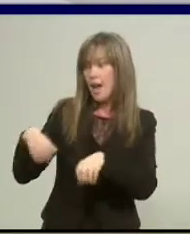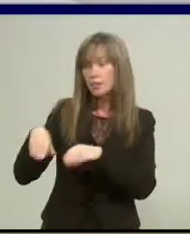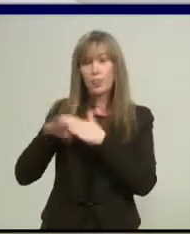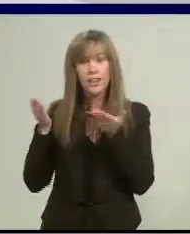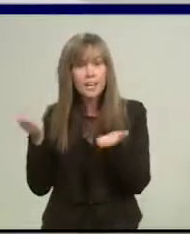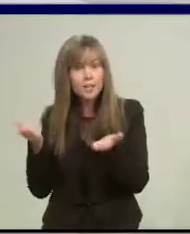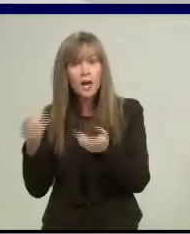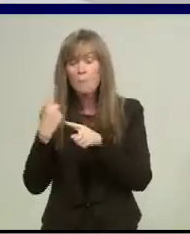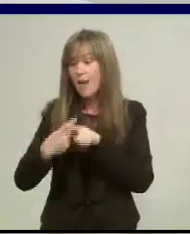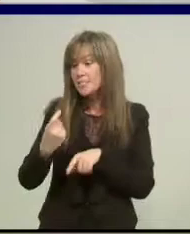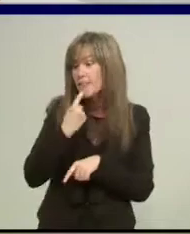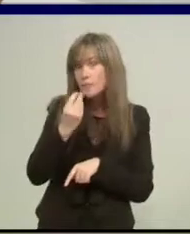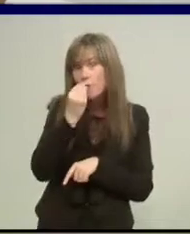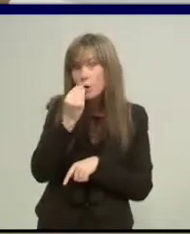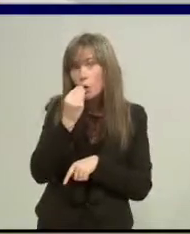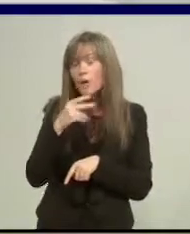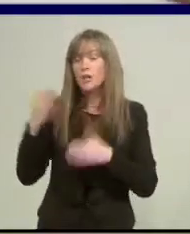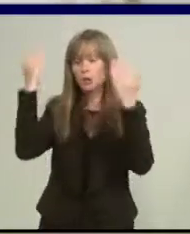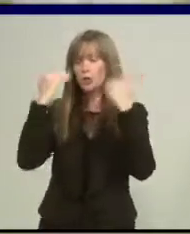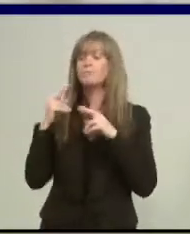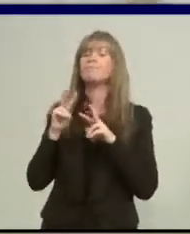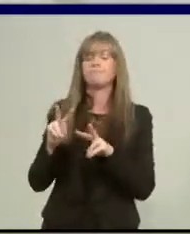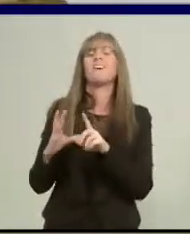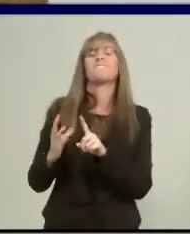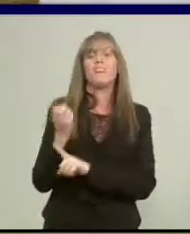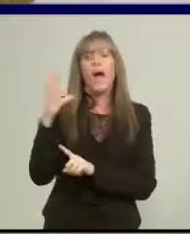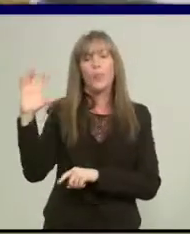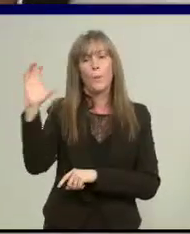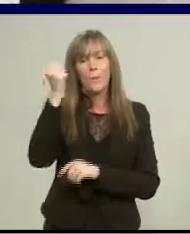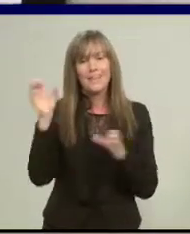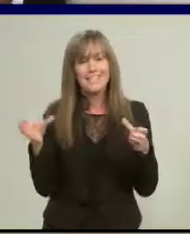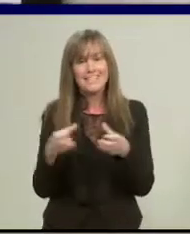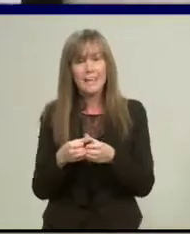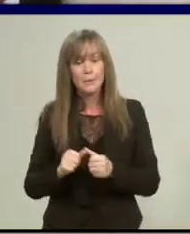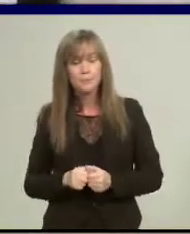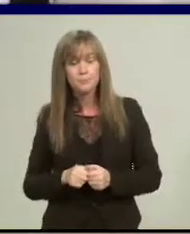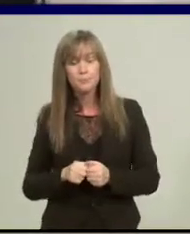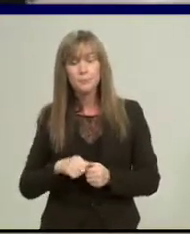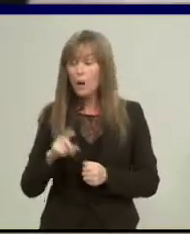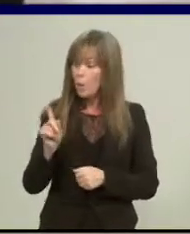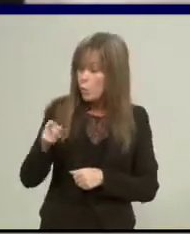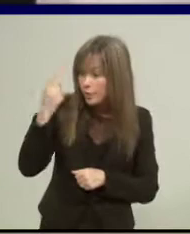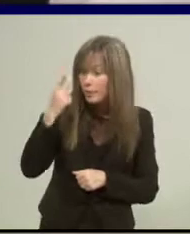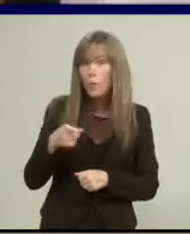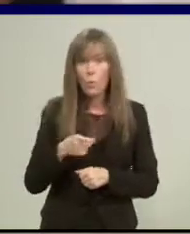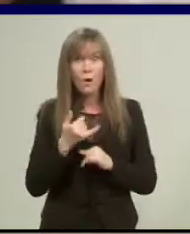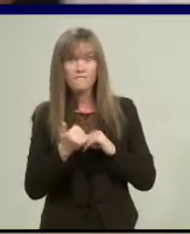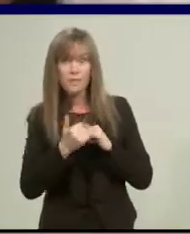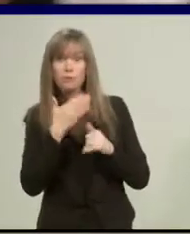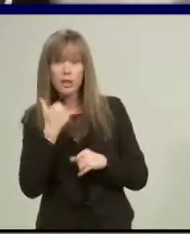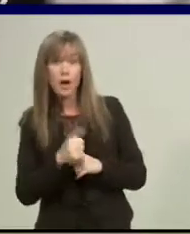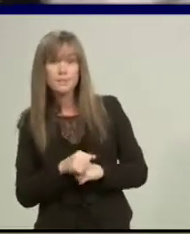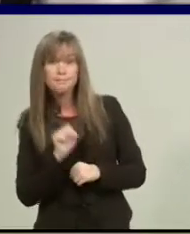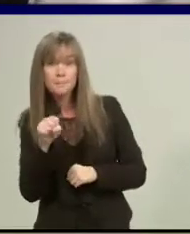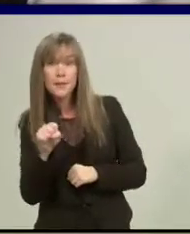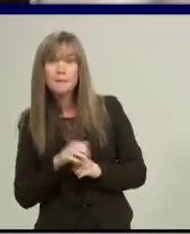after tasting their food, it didn't take the judges long to find a winning team. What do you think? Very nice.